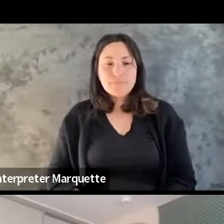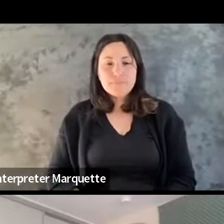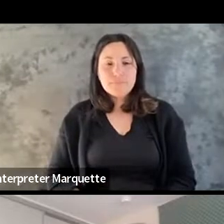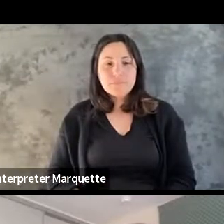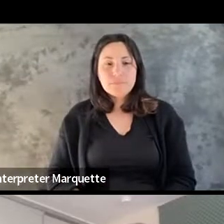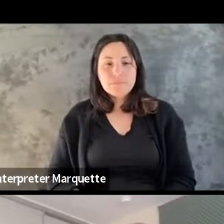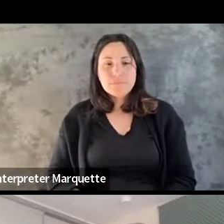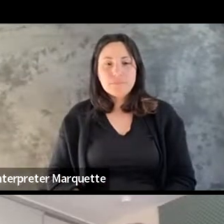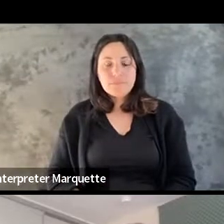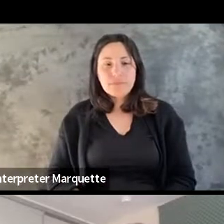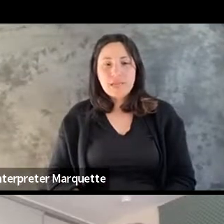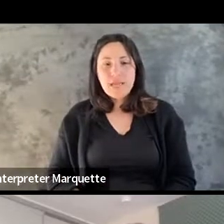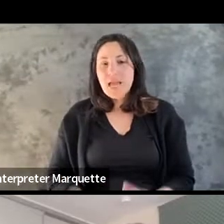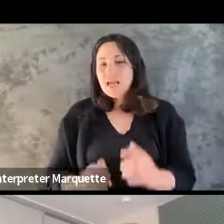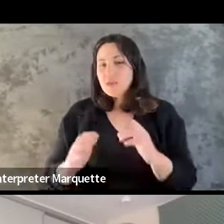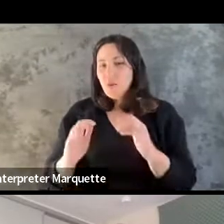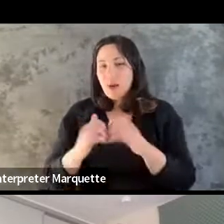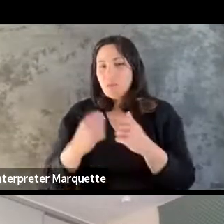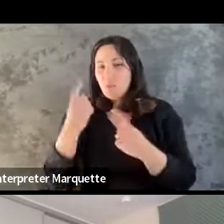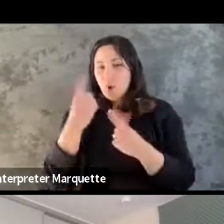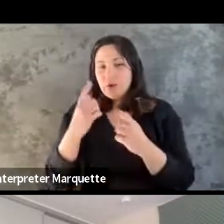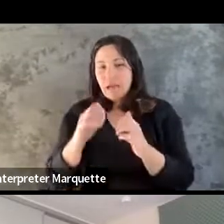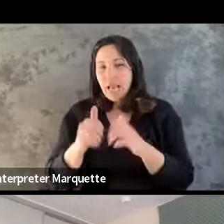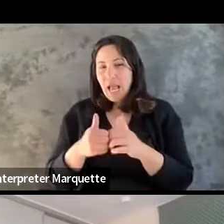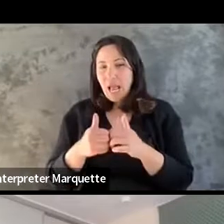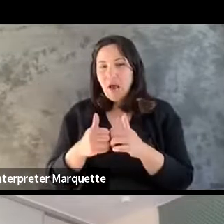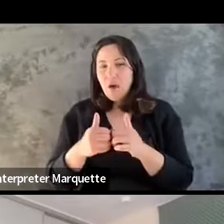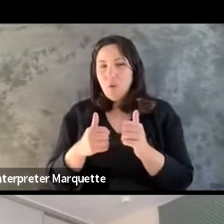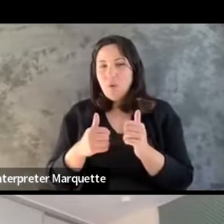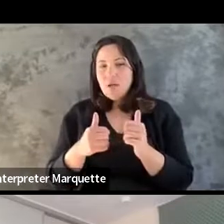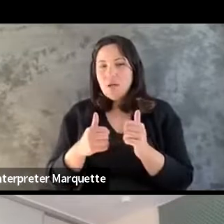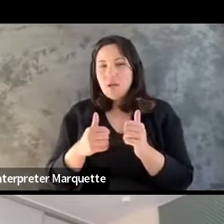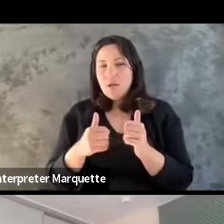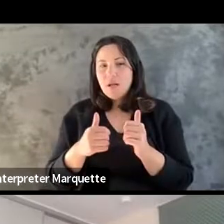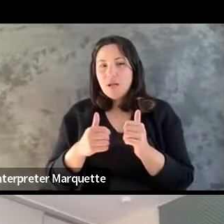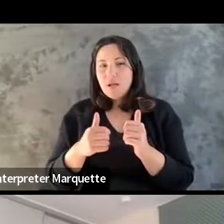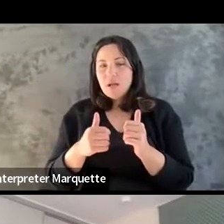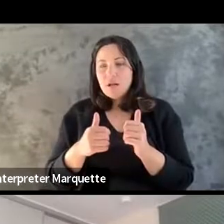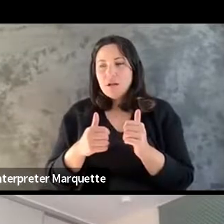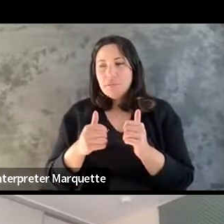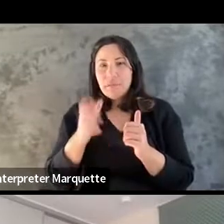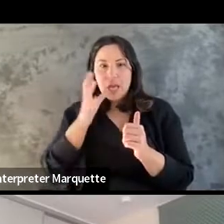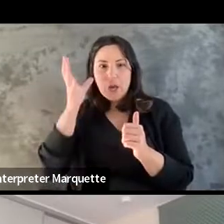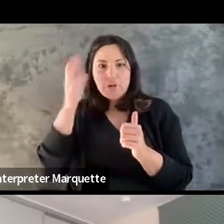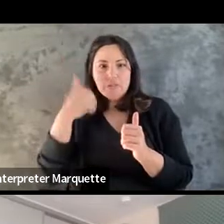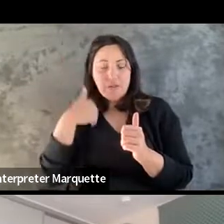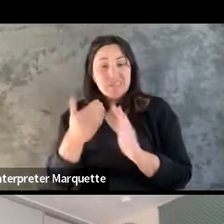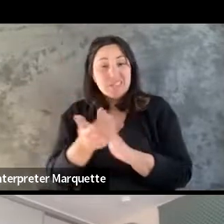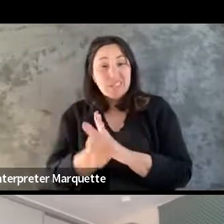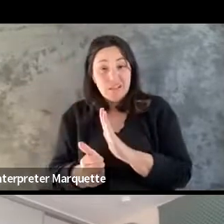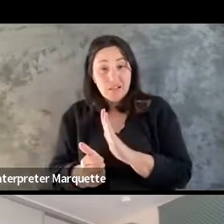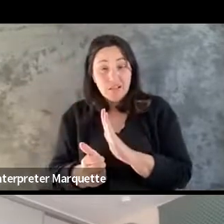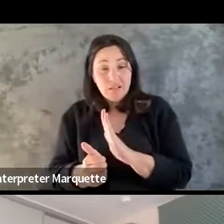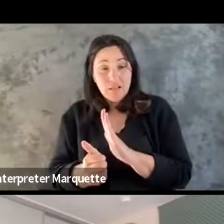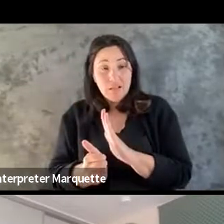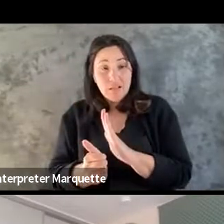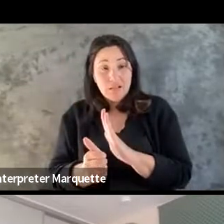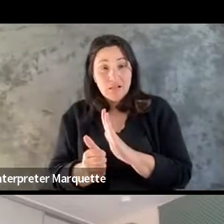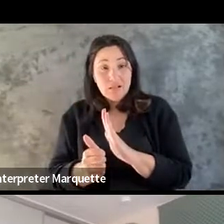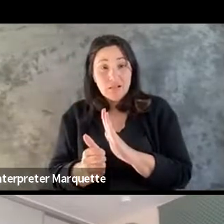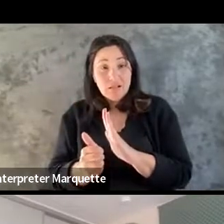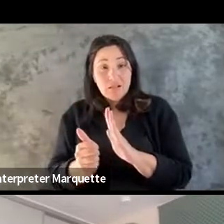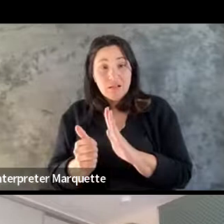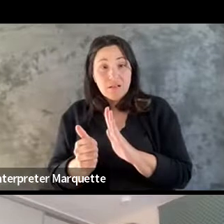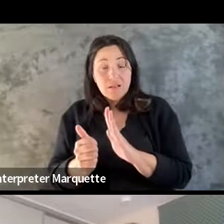who would we go about asking, and how can parents that bring a certain skill set that unfortunately has probably